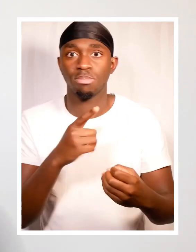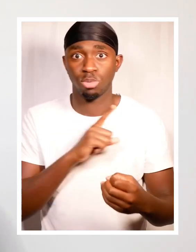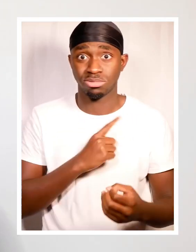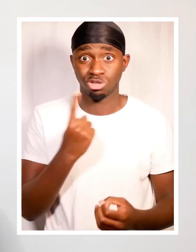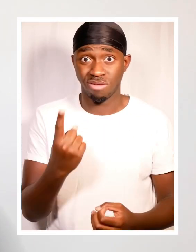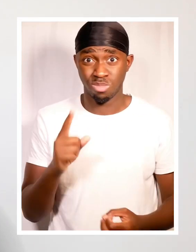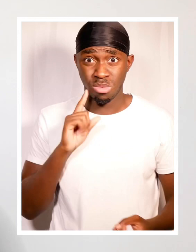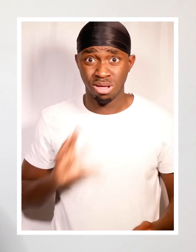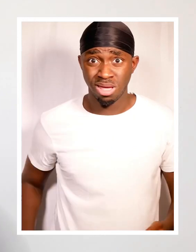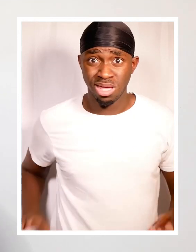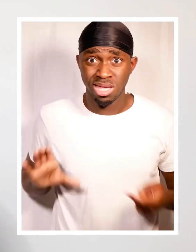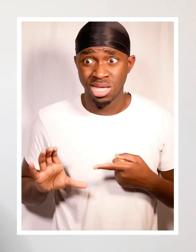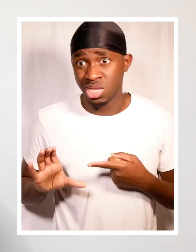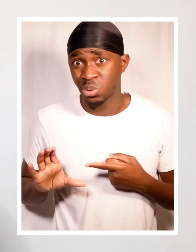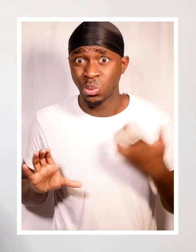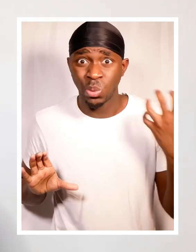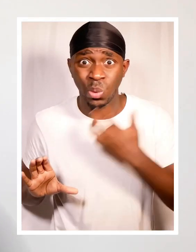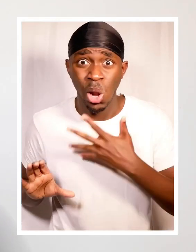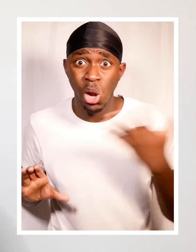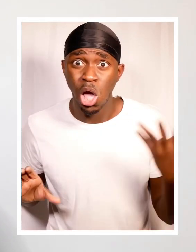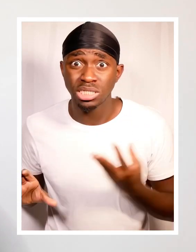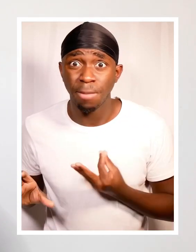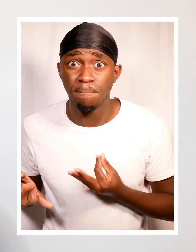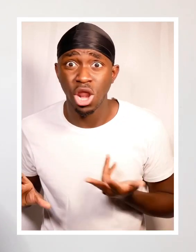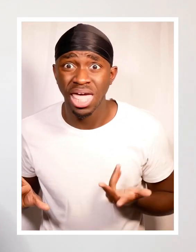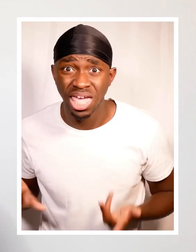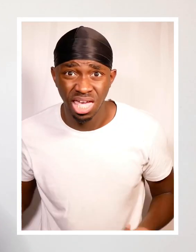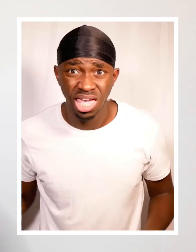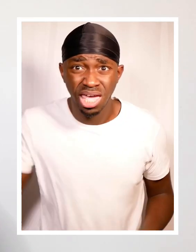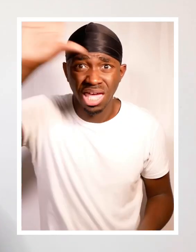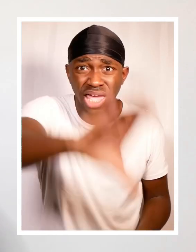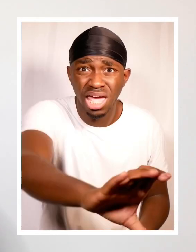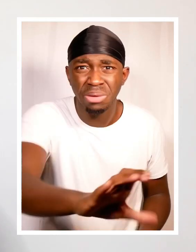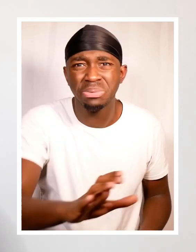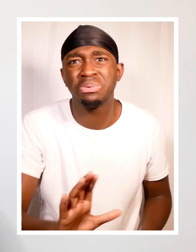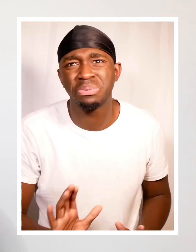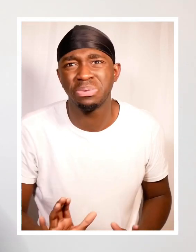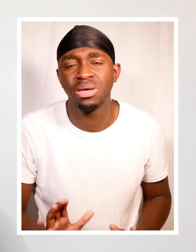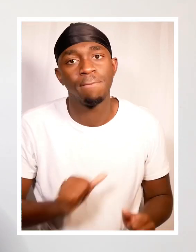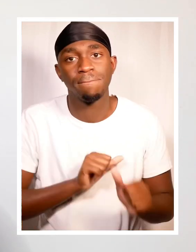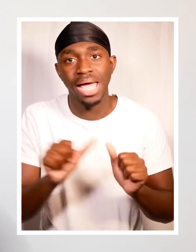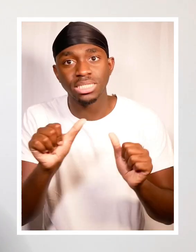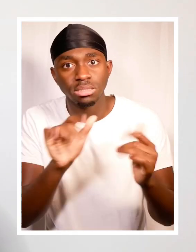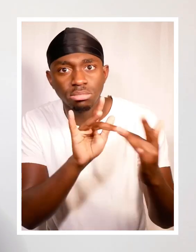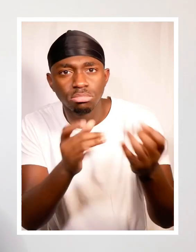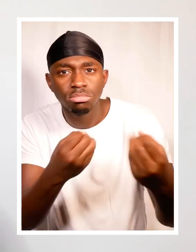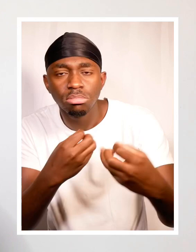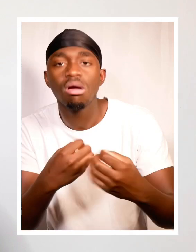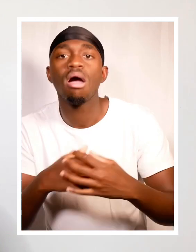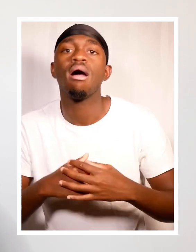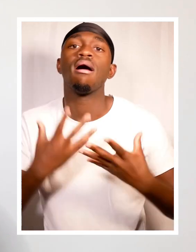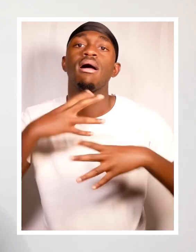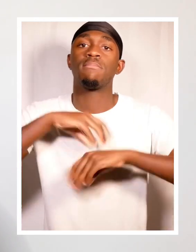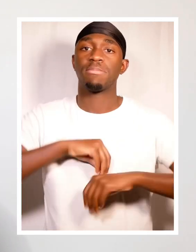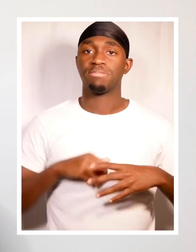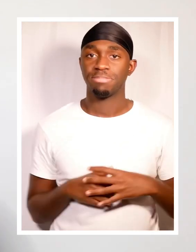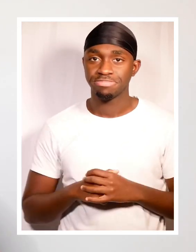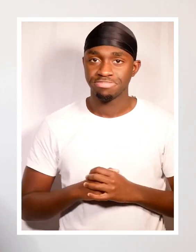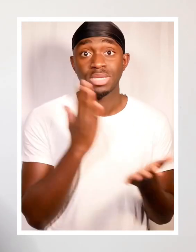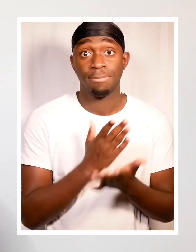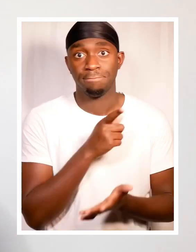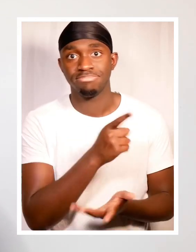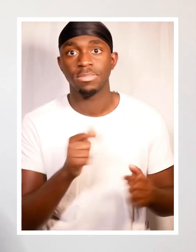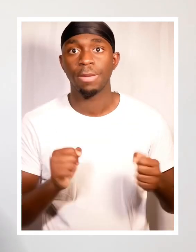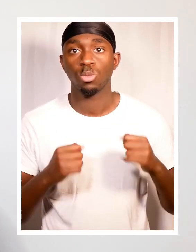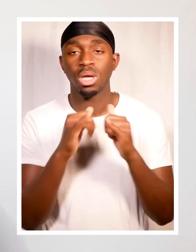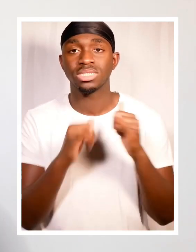a boot camp course or whatever um i was still doing my research i was looking at all the people that completed the course and what jobs